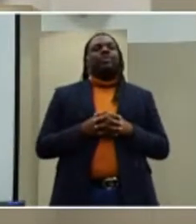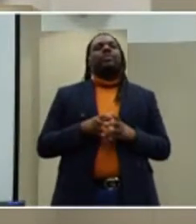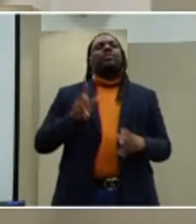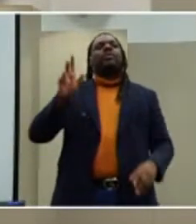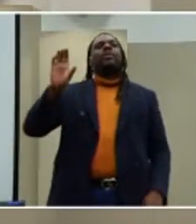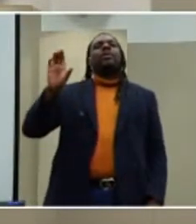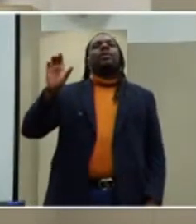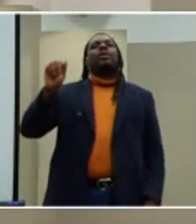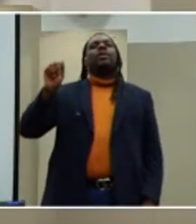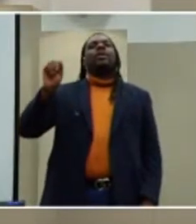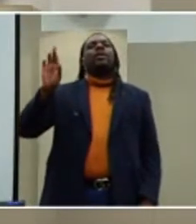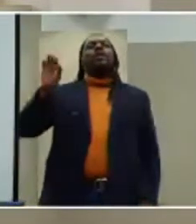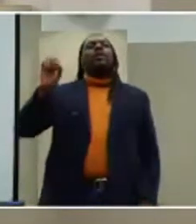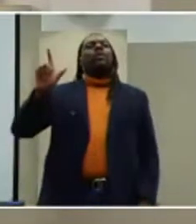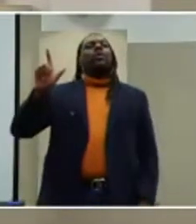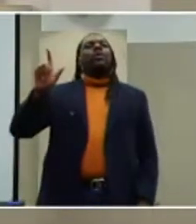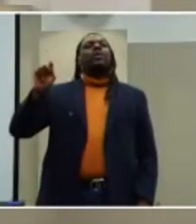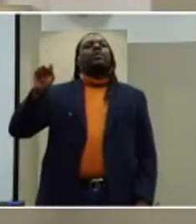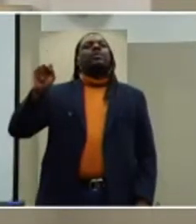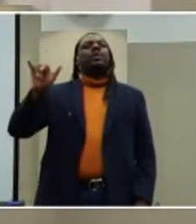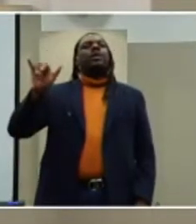Carol Tyson.